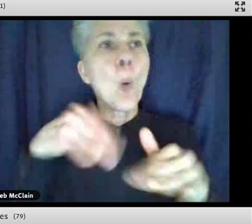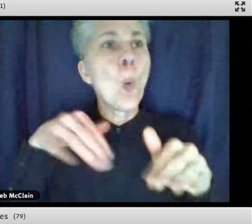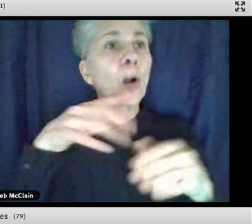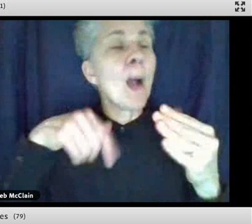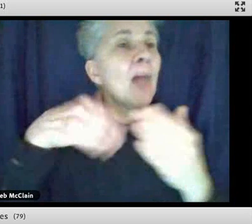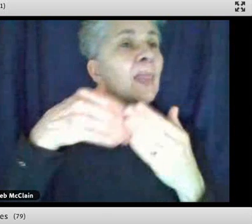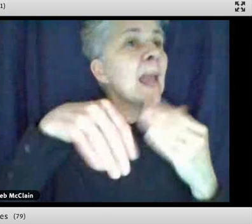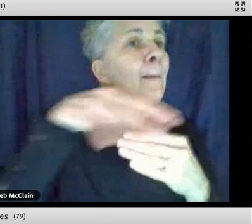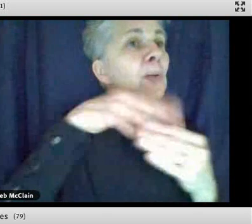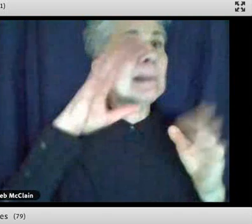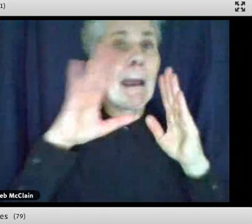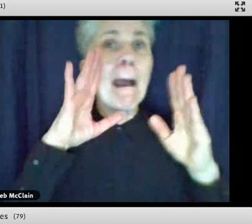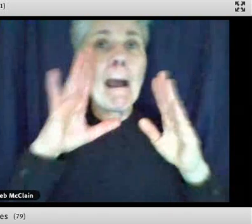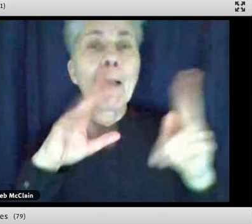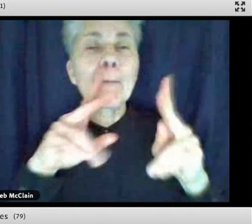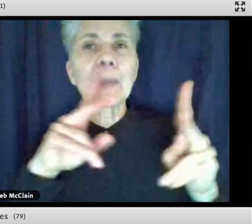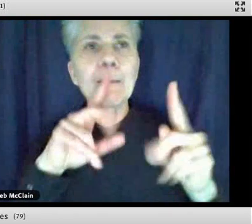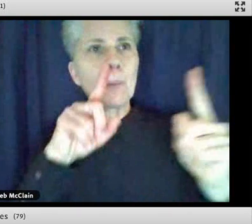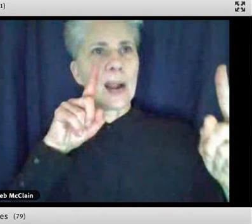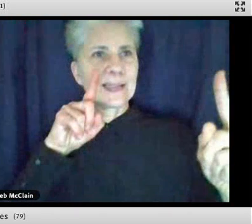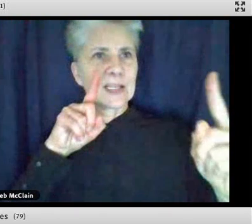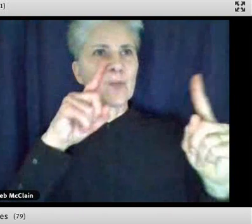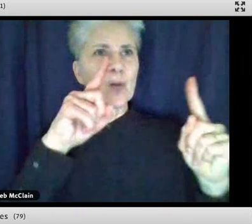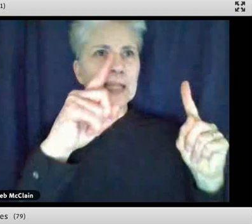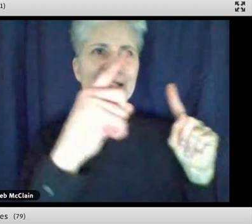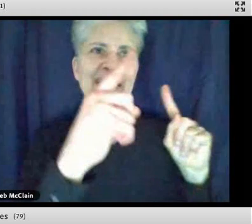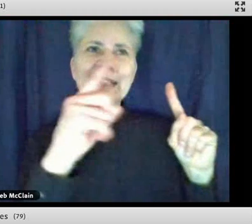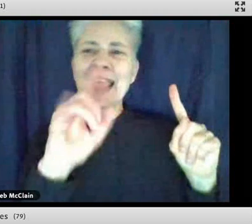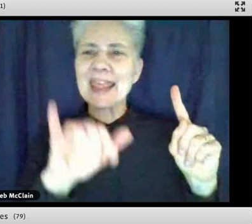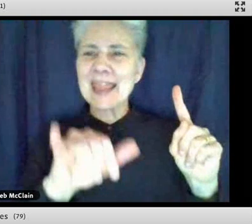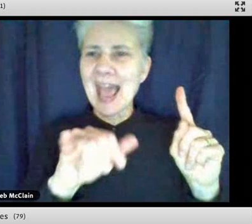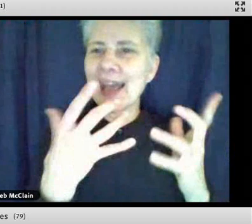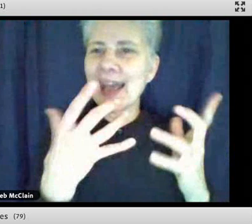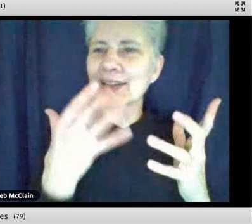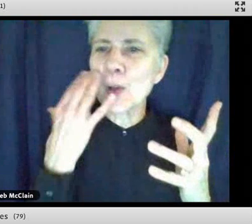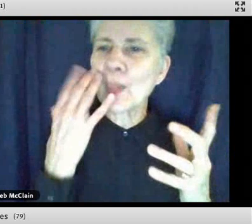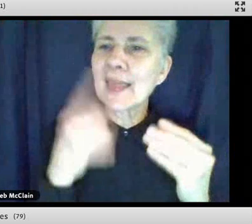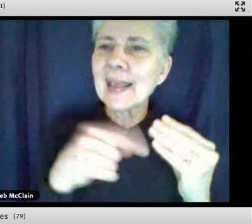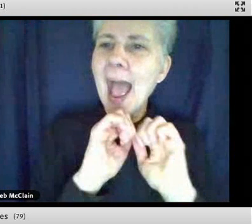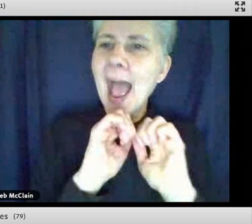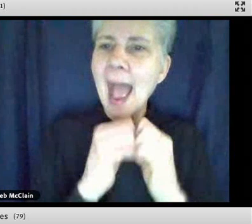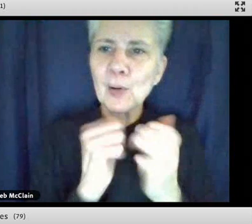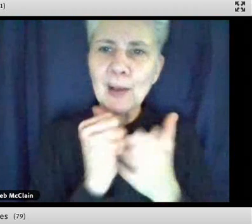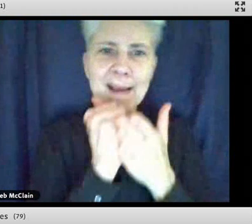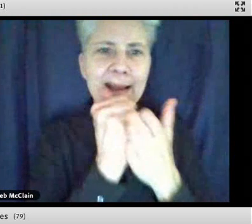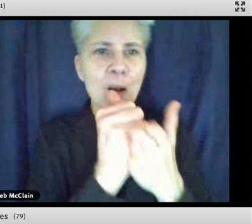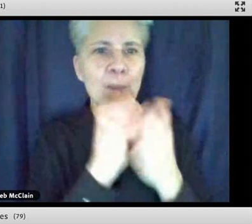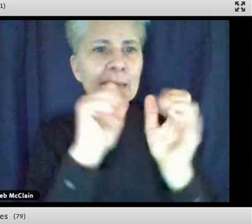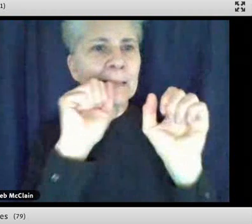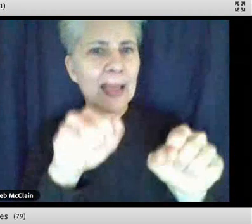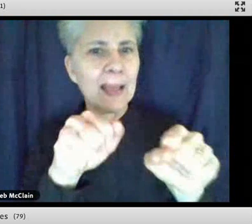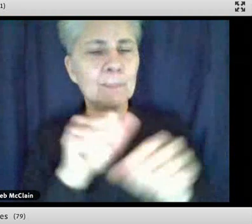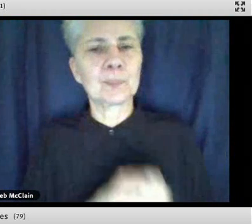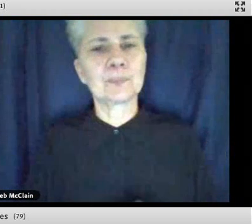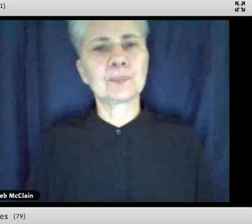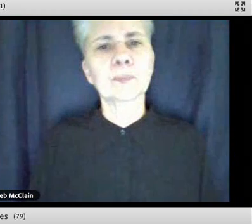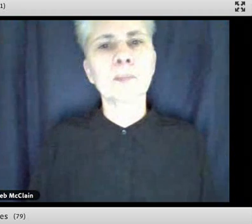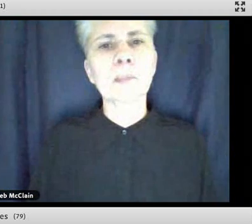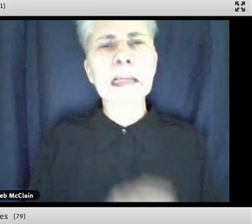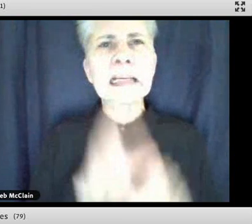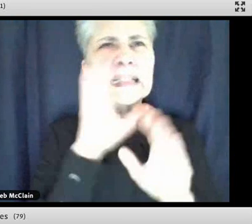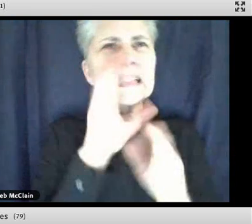and say hi to people at a 6 foot distance. Think about ways that you can help. Seek